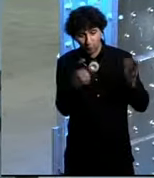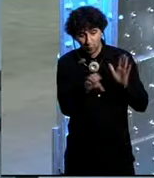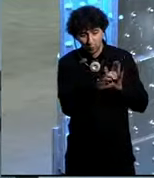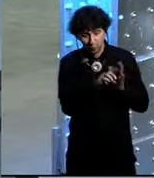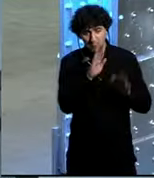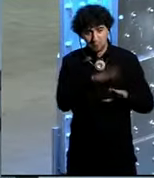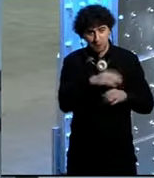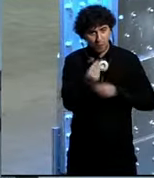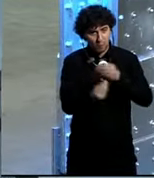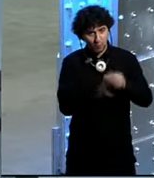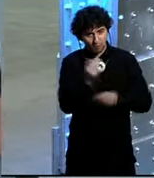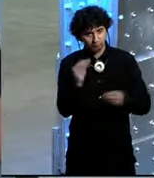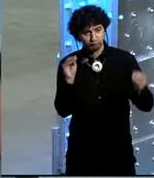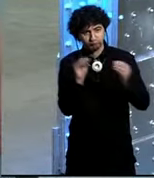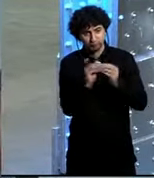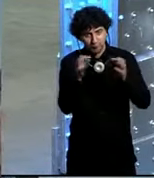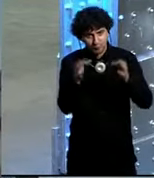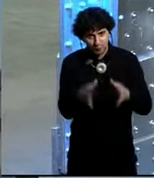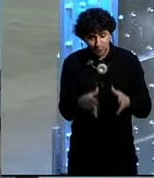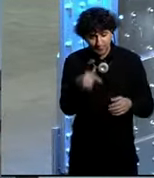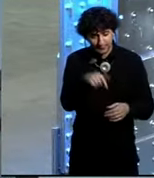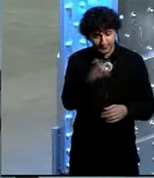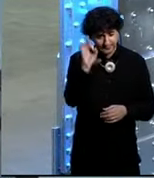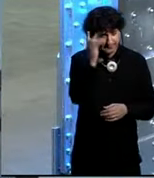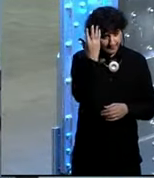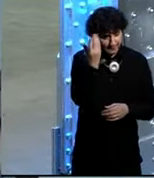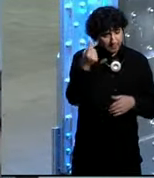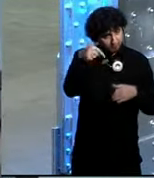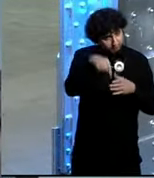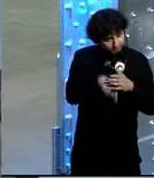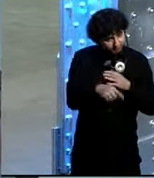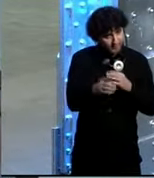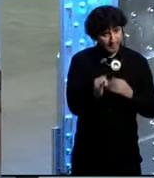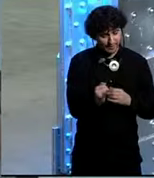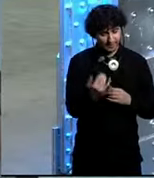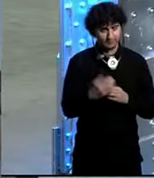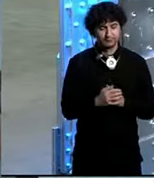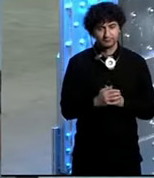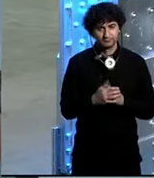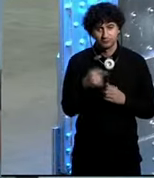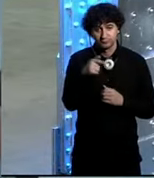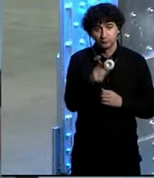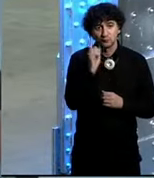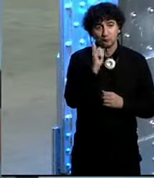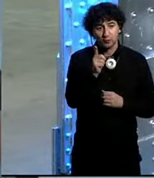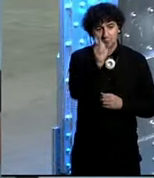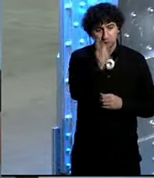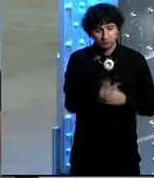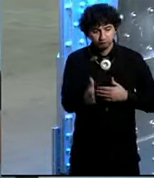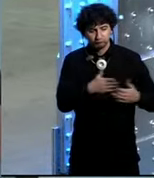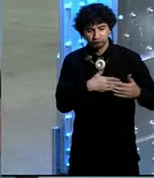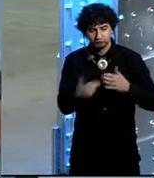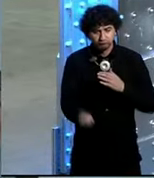that. It's not about me being the only one that has done it. I hope to provide